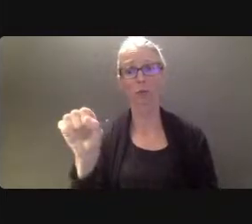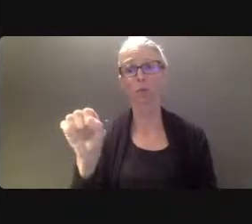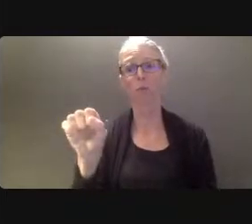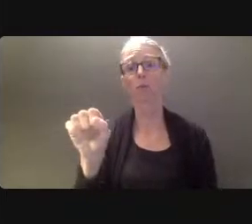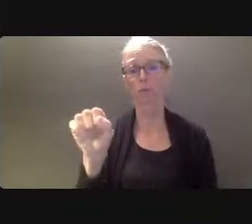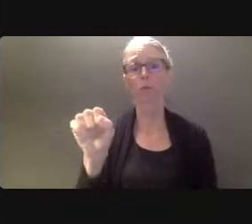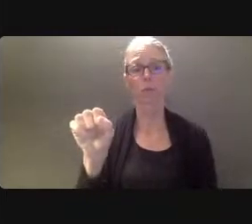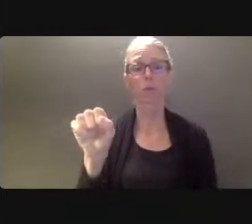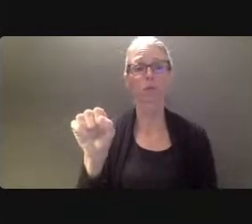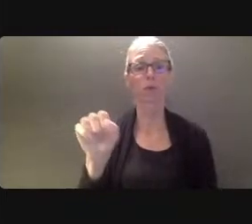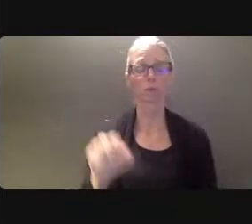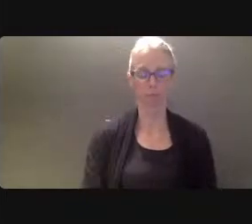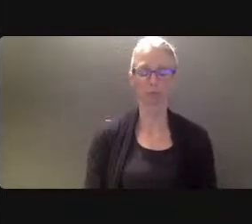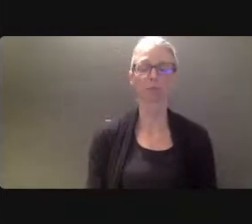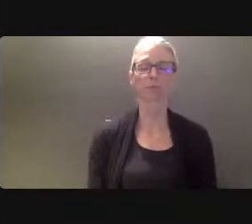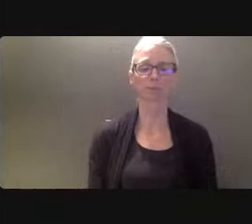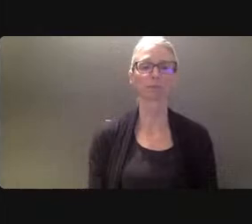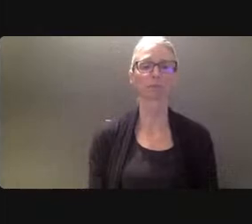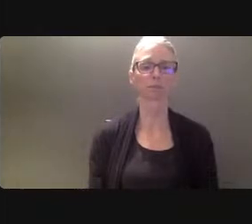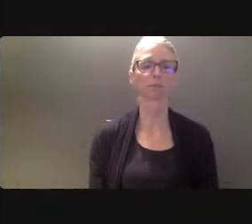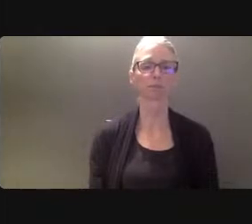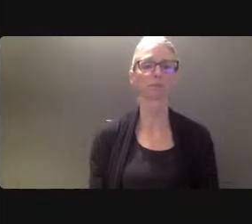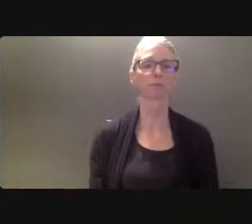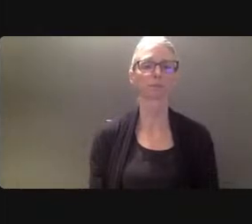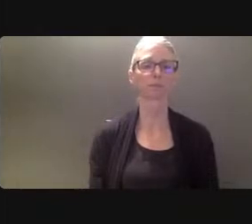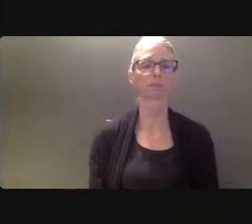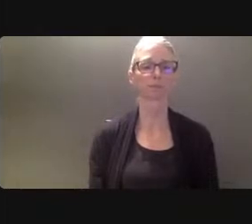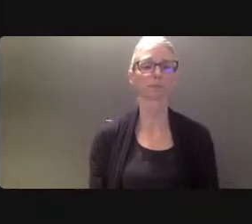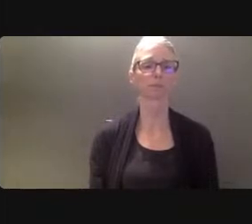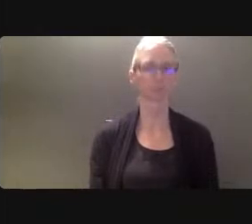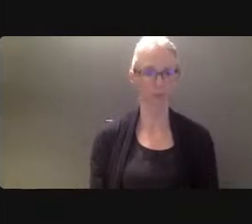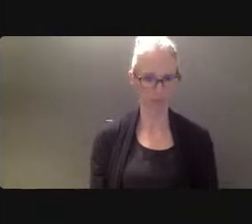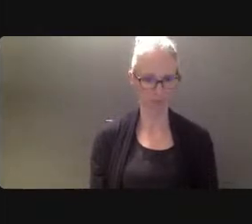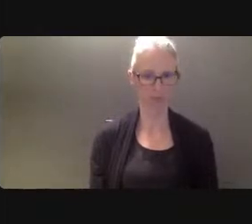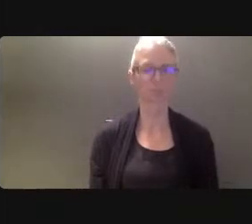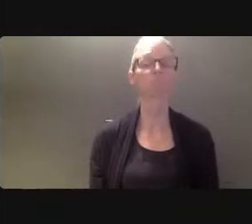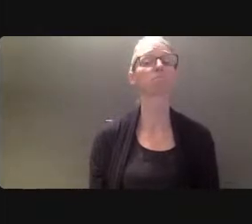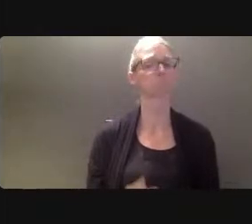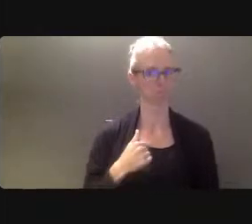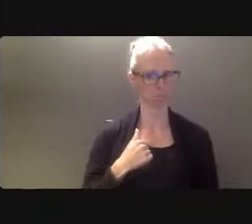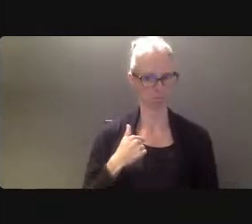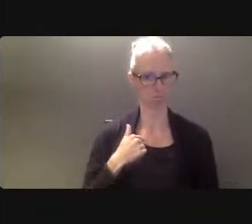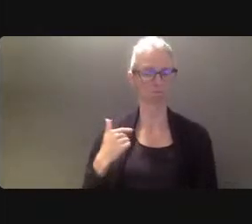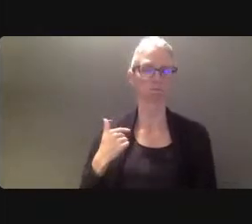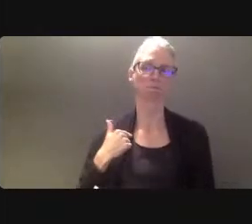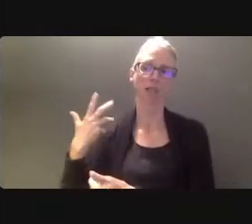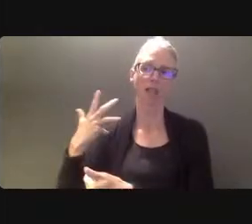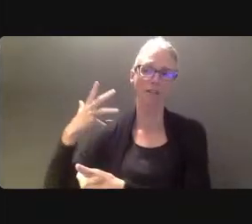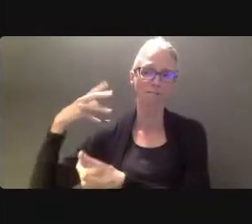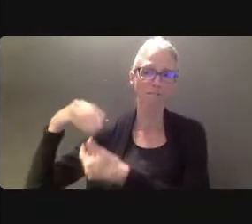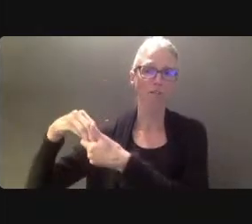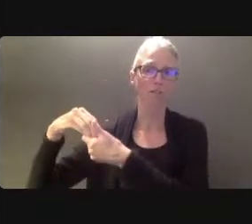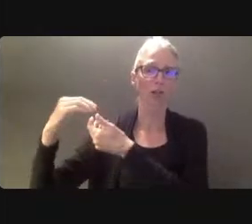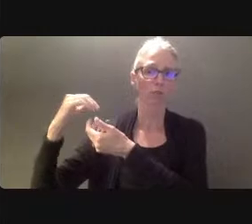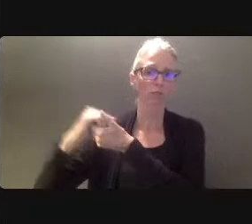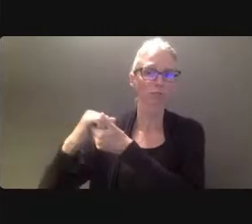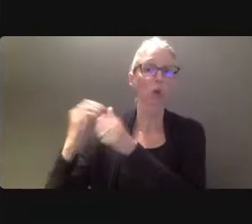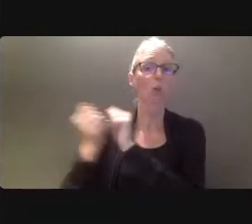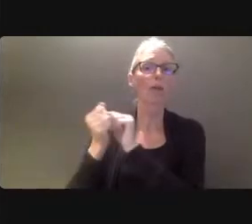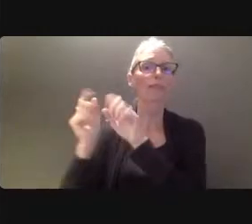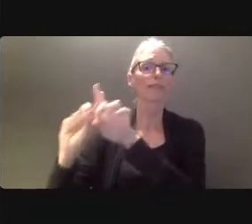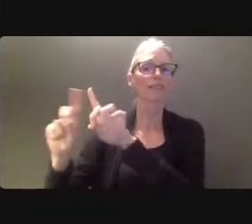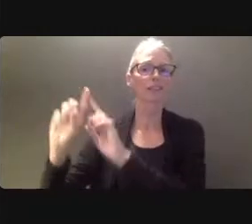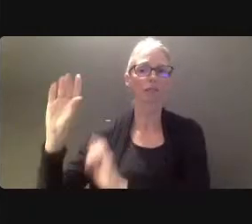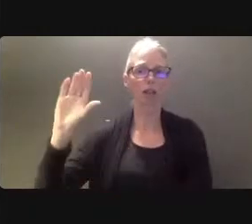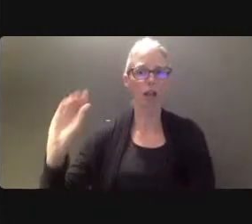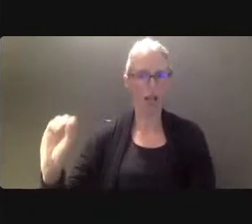been part of a few different ventures that have started to make some trails, and it's to say, all right, well, let's talk about even the grade also.